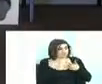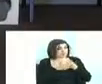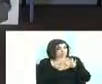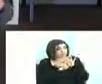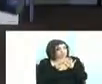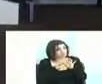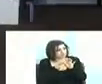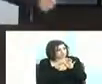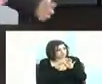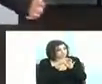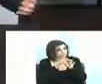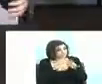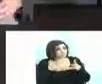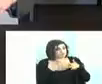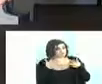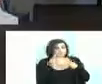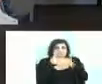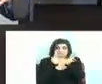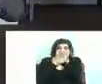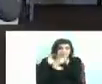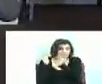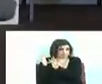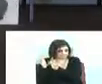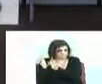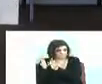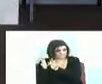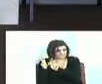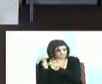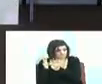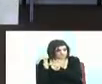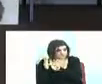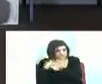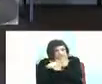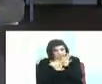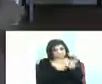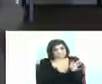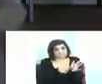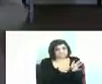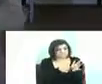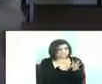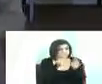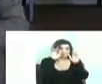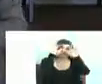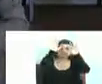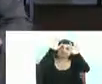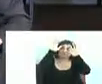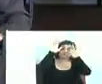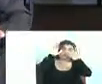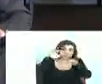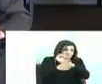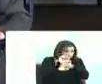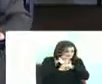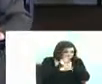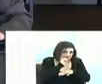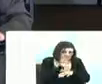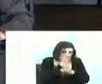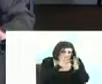is what Jesus is pointing us towards and what Jacob discovers that starry, starry night when he didn't get much sleep.